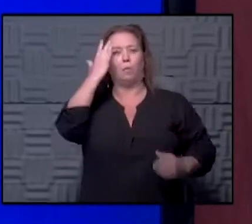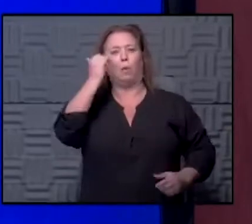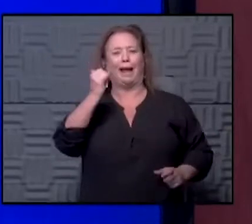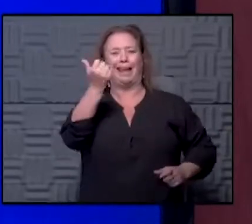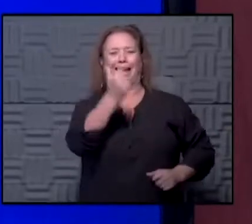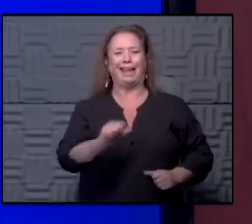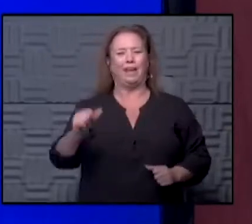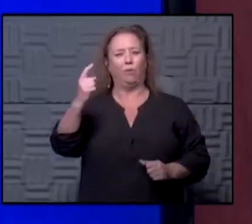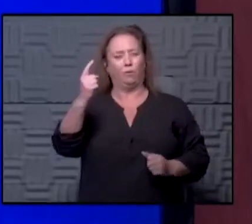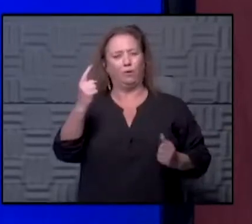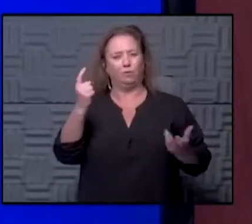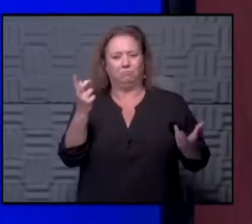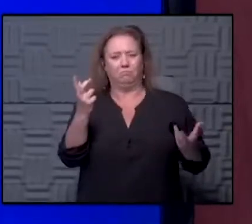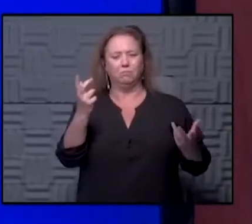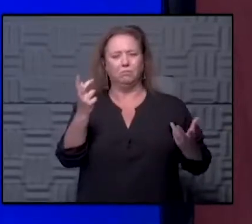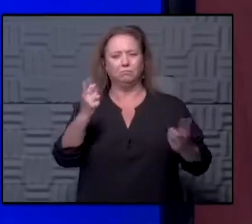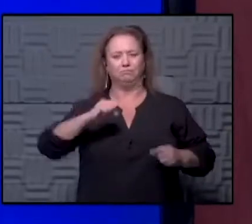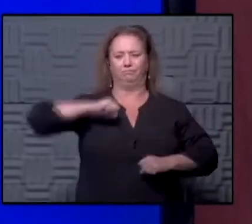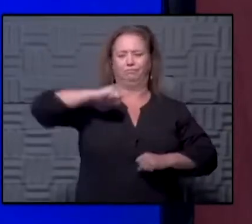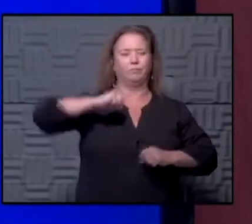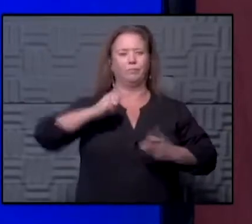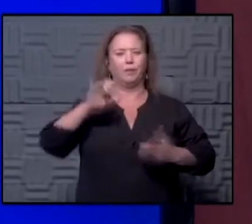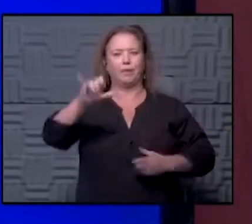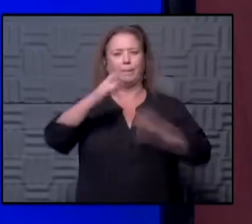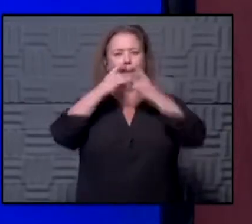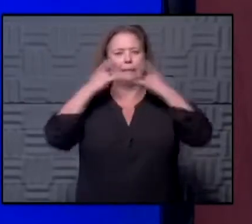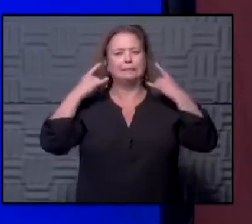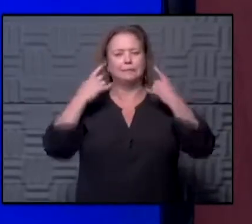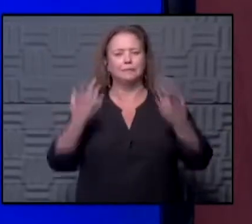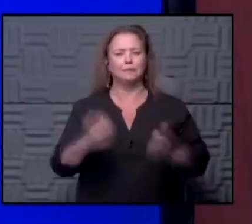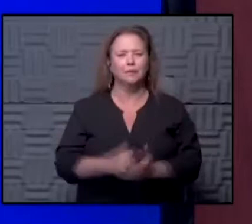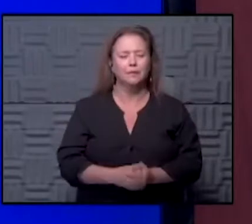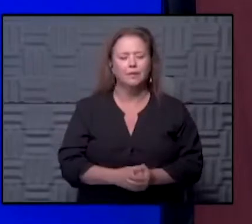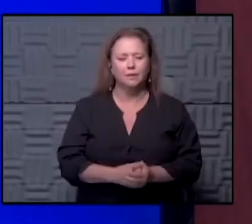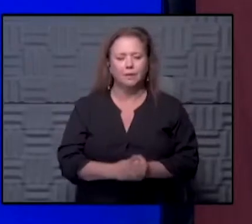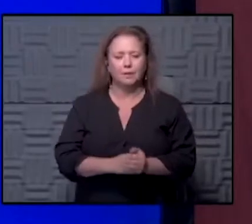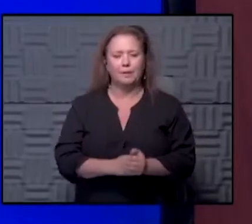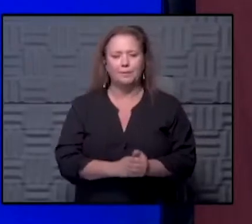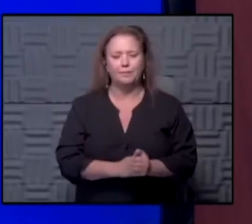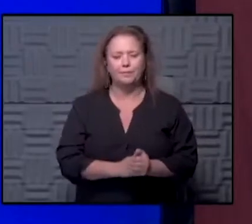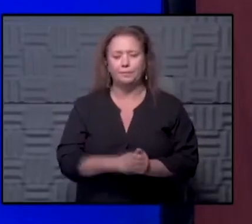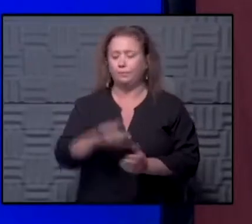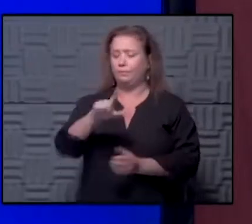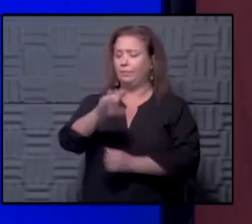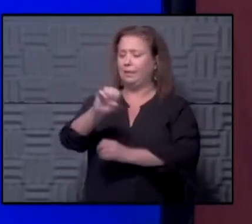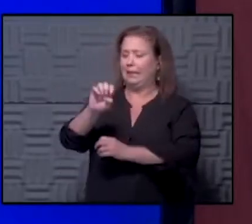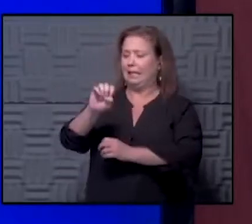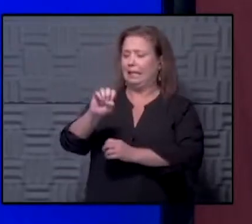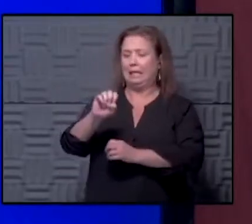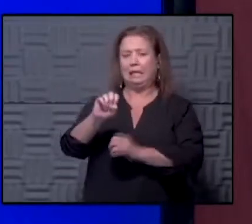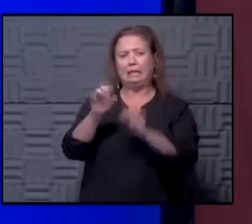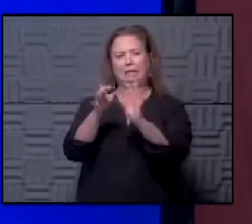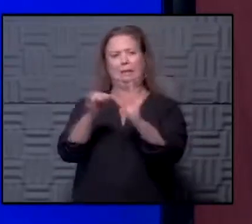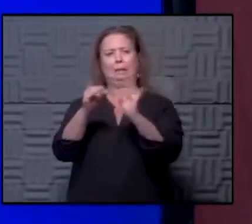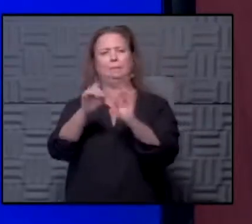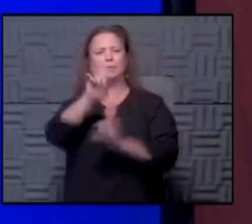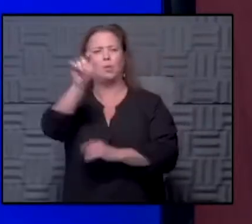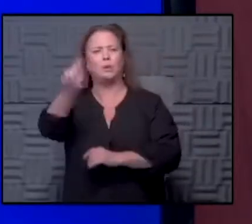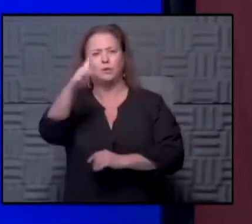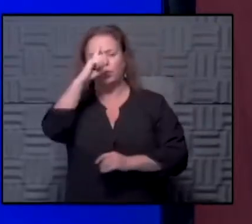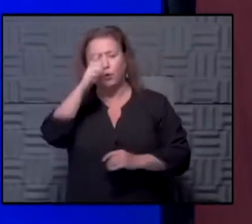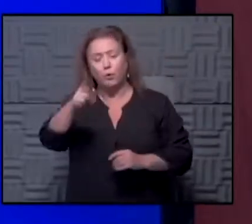why anybody wants to contest that, I guess. So, so Lee, a little bit, just a couple quick questions.